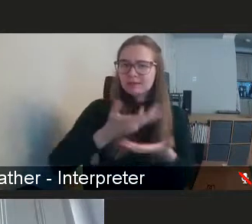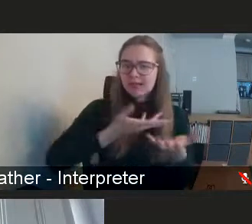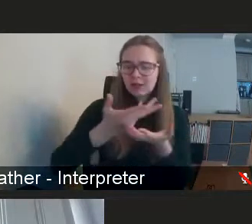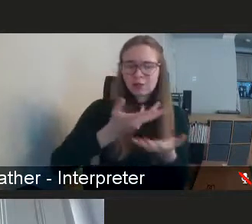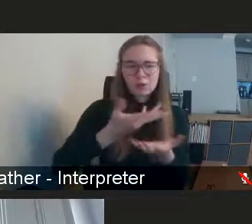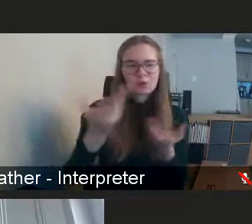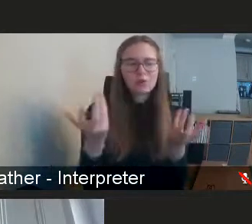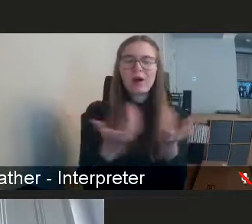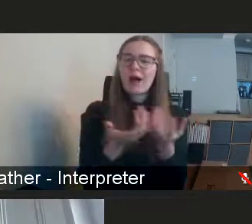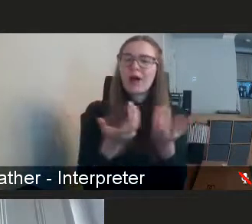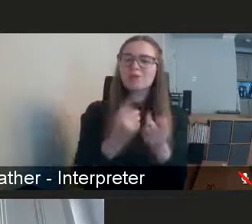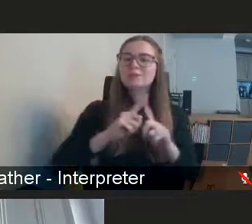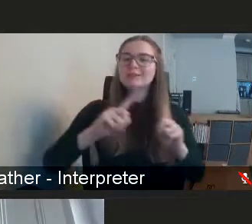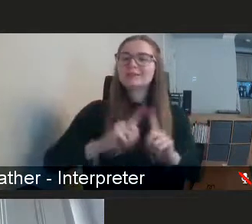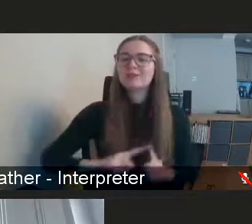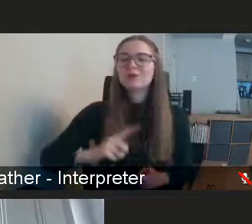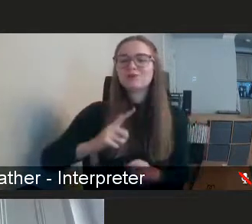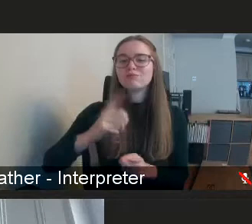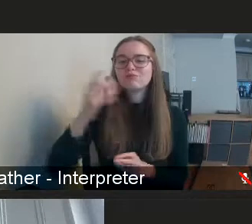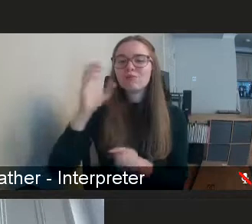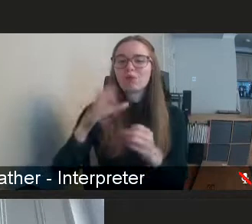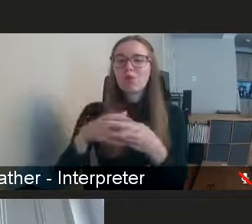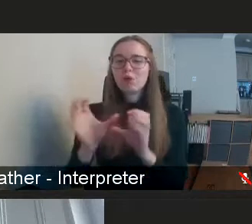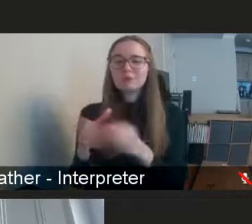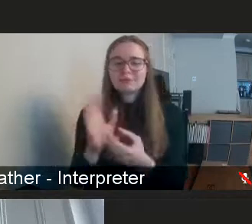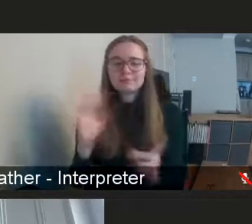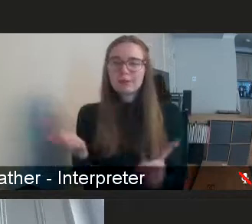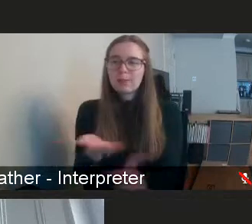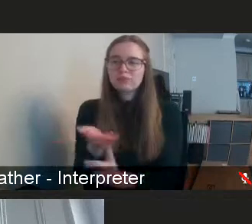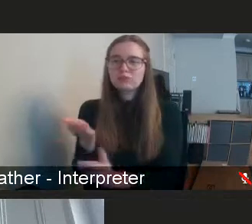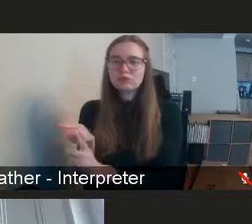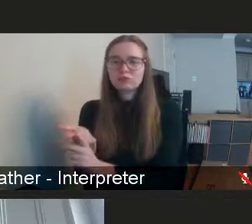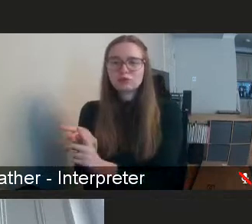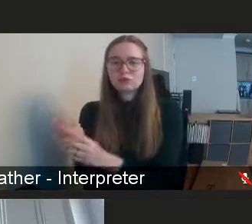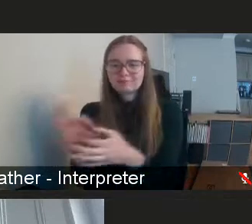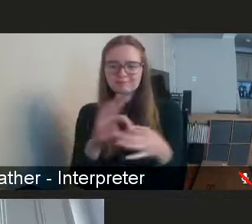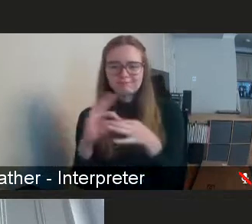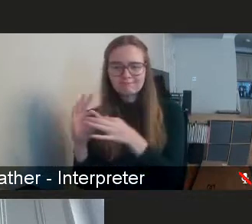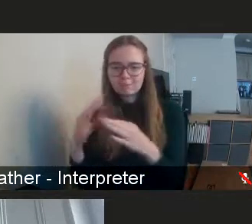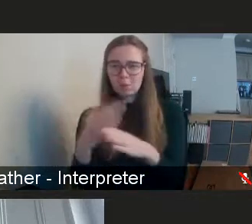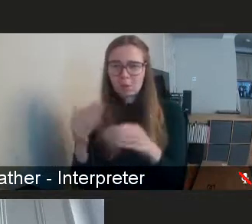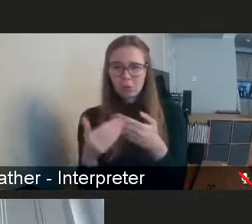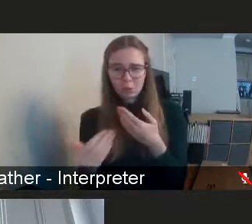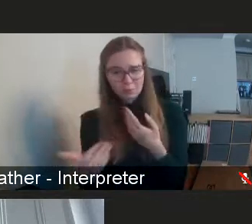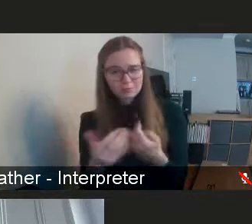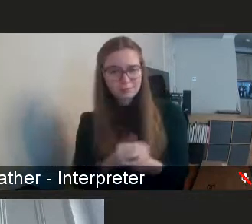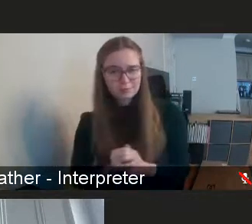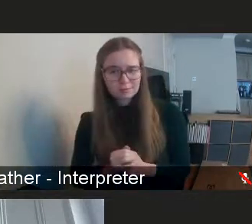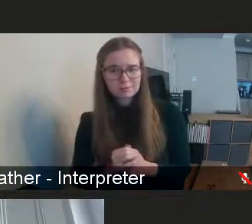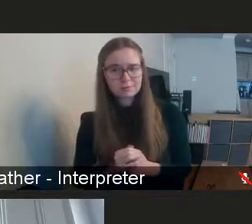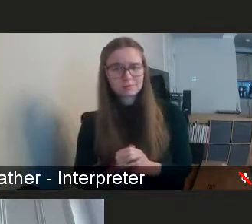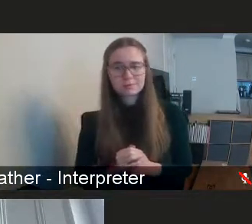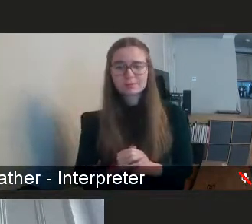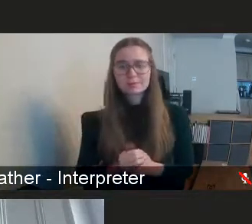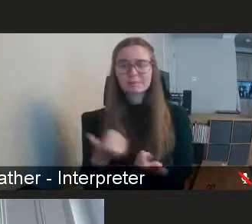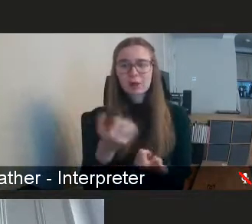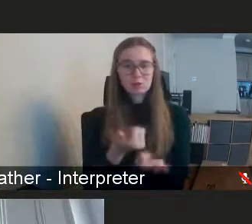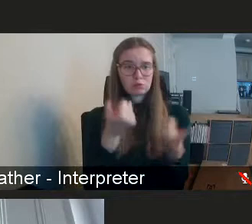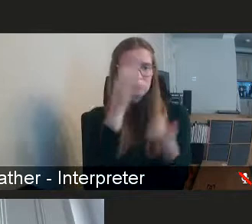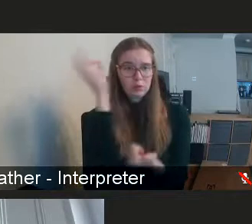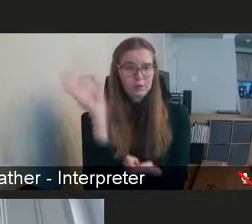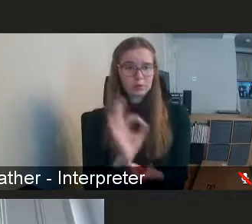the different authorities will approach this, and is there cooperative working across the authorities? I think that's a very good question. I